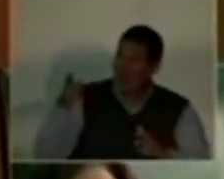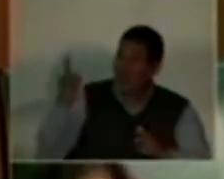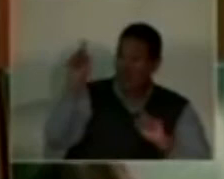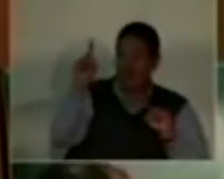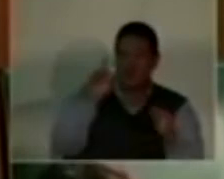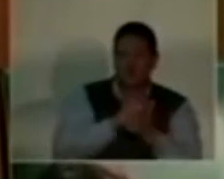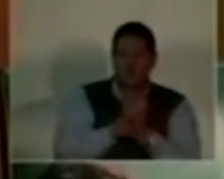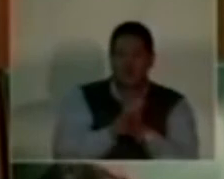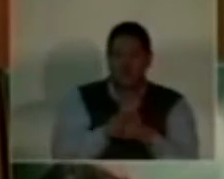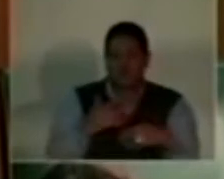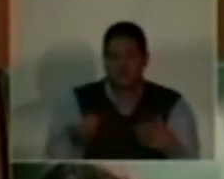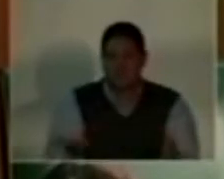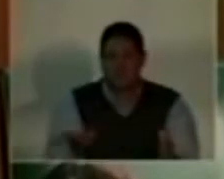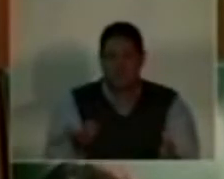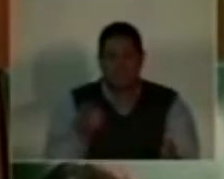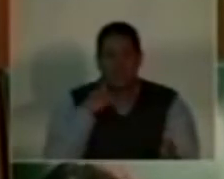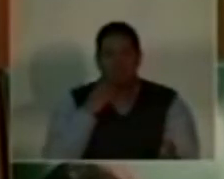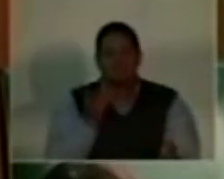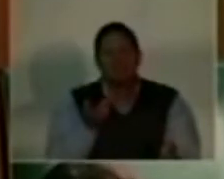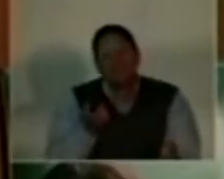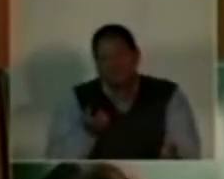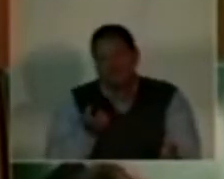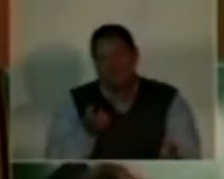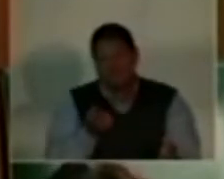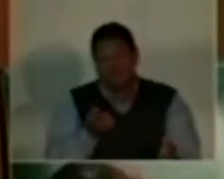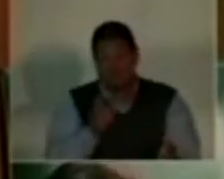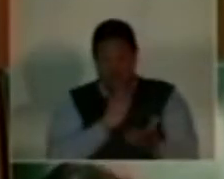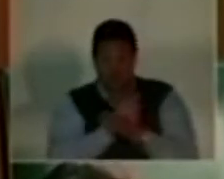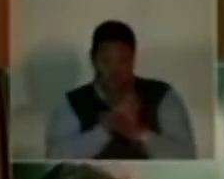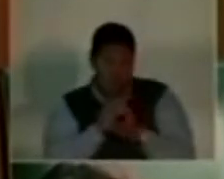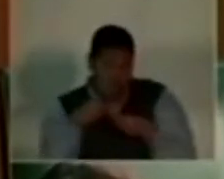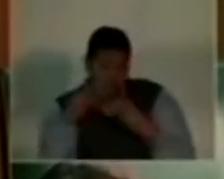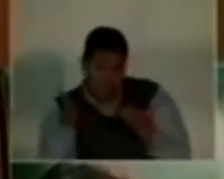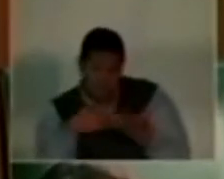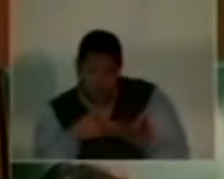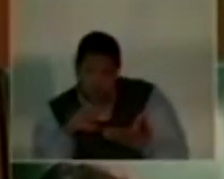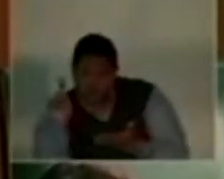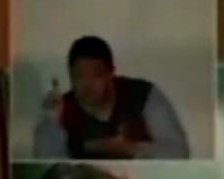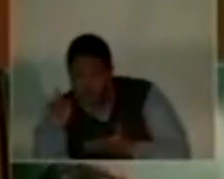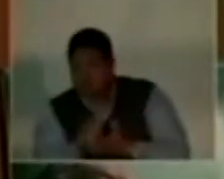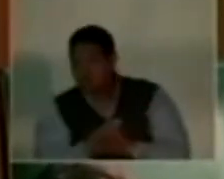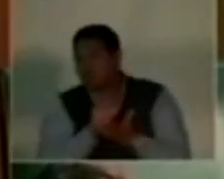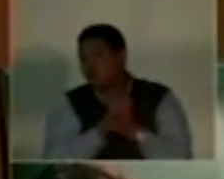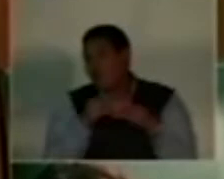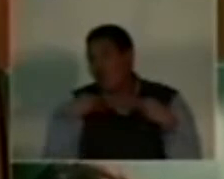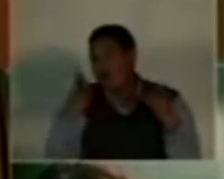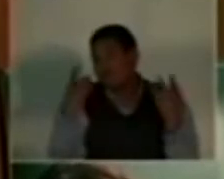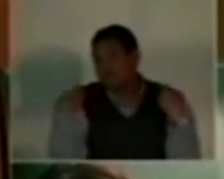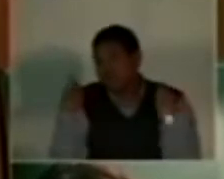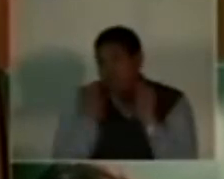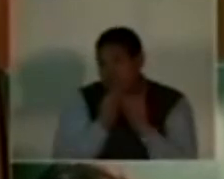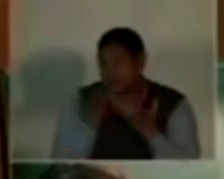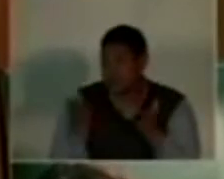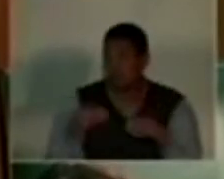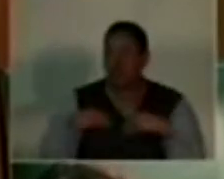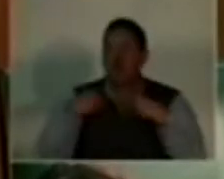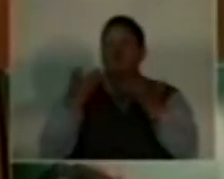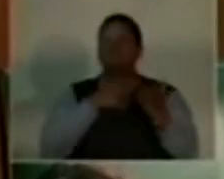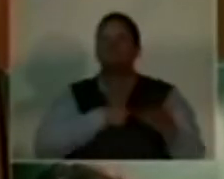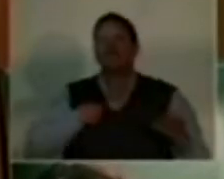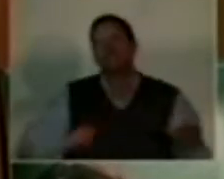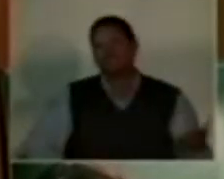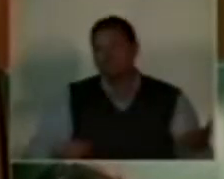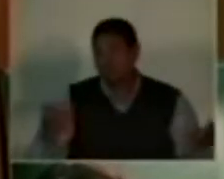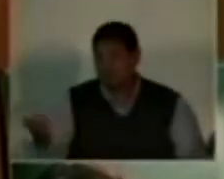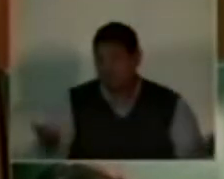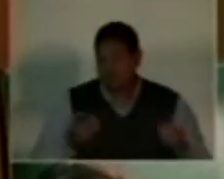travel? And offerings. Does the school offer music? Does it offer Spanish? Does it offer Chinese?